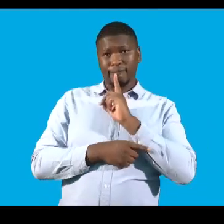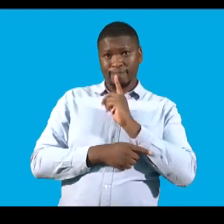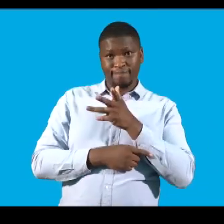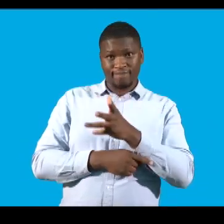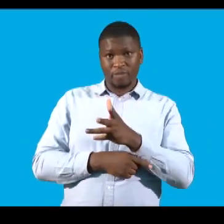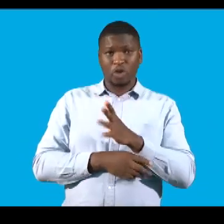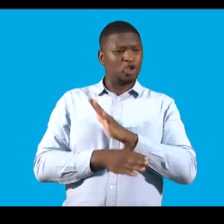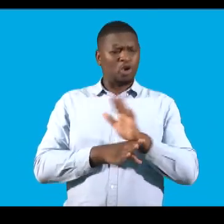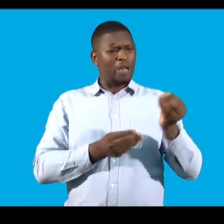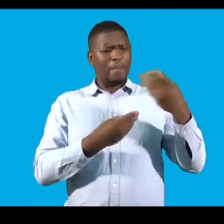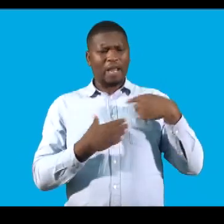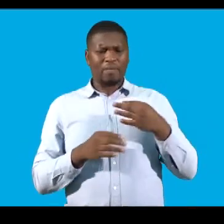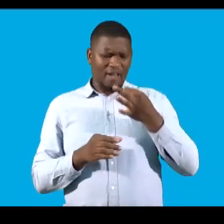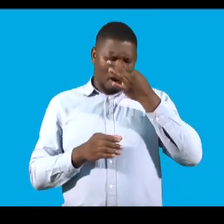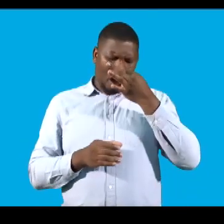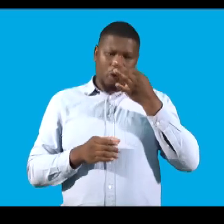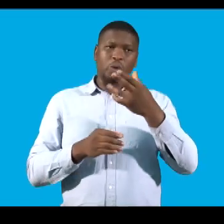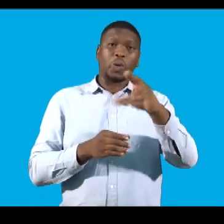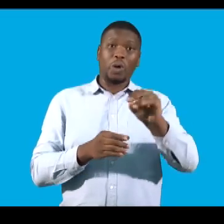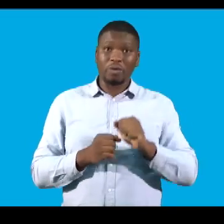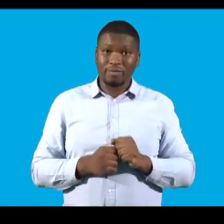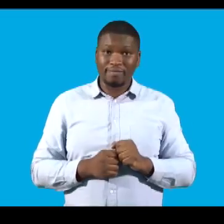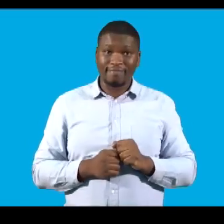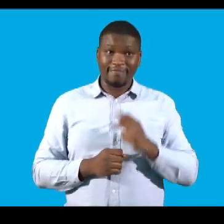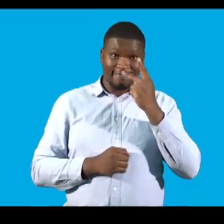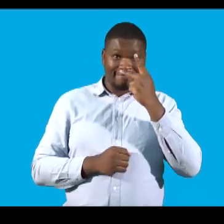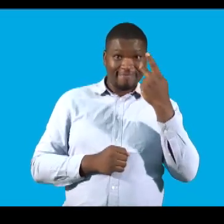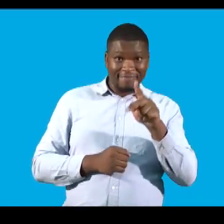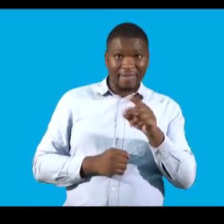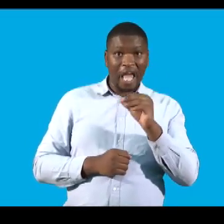no, do not bring me flowers. So,